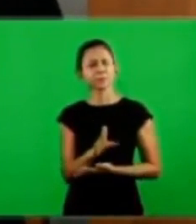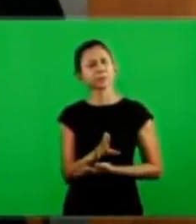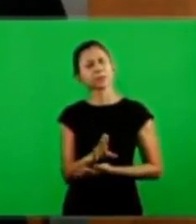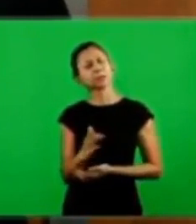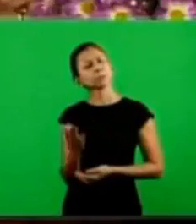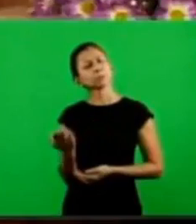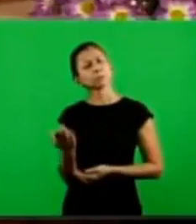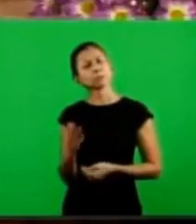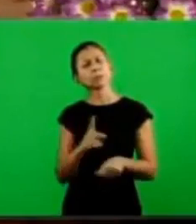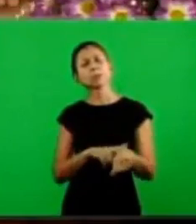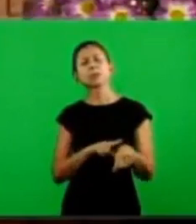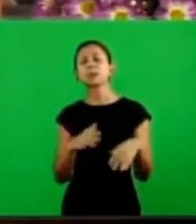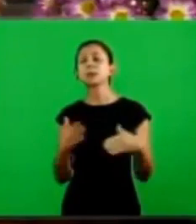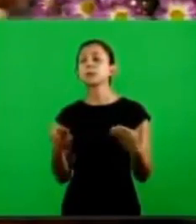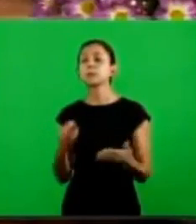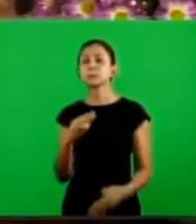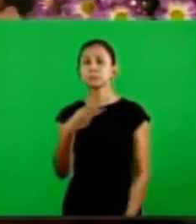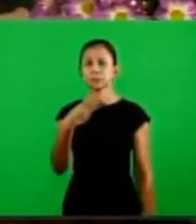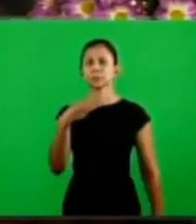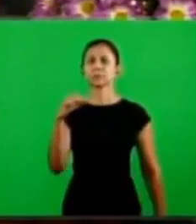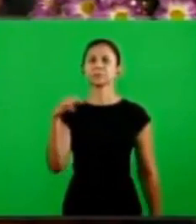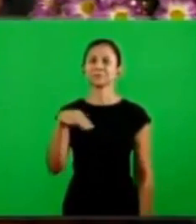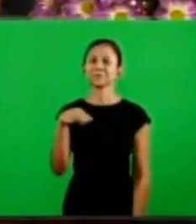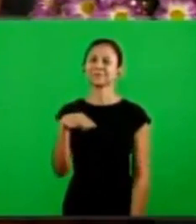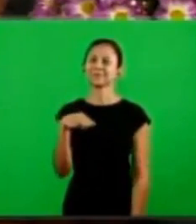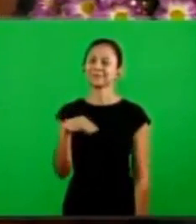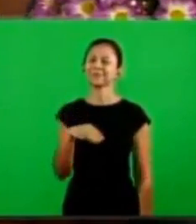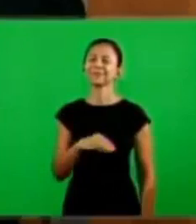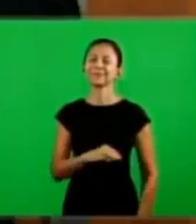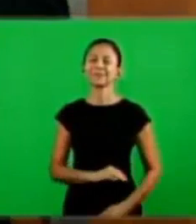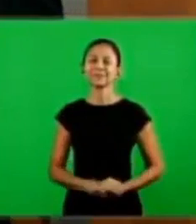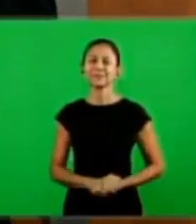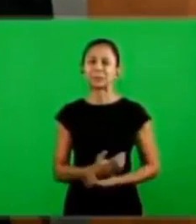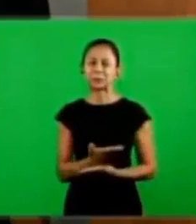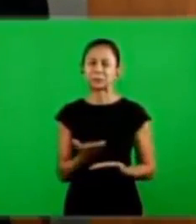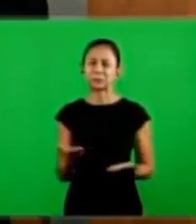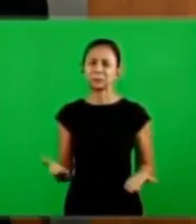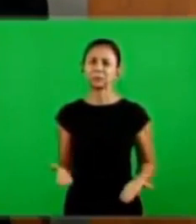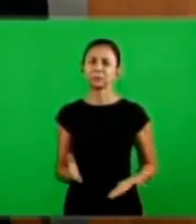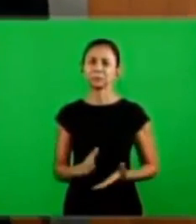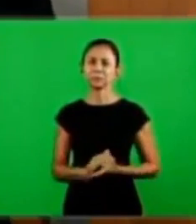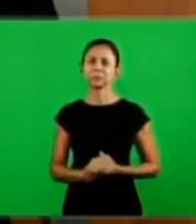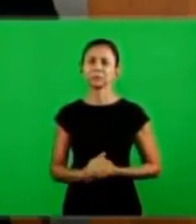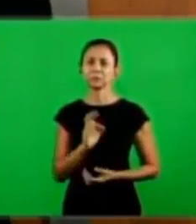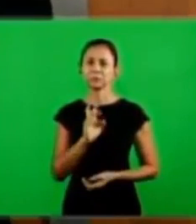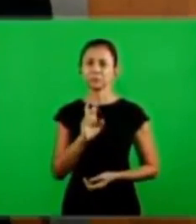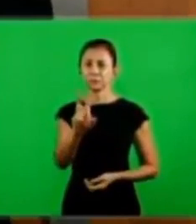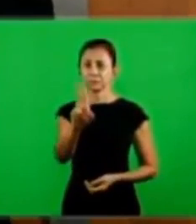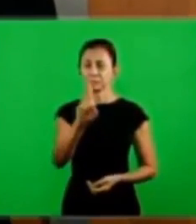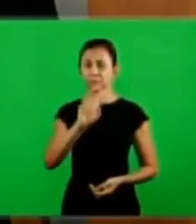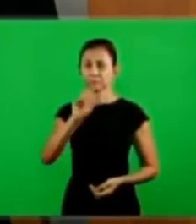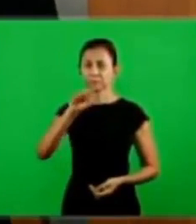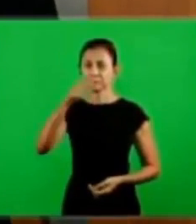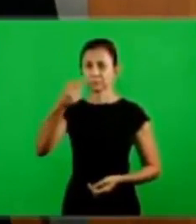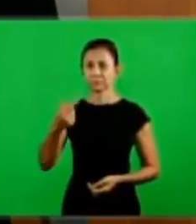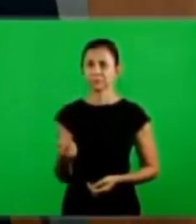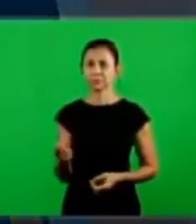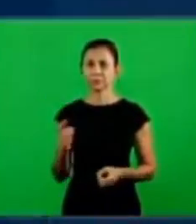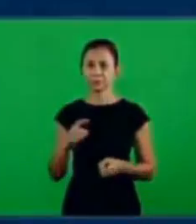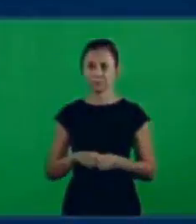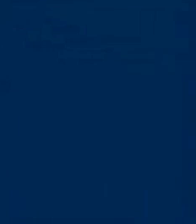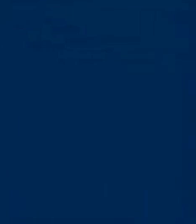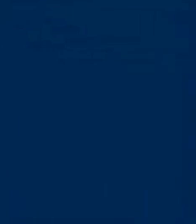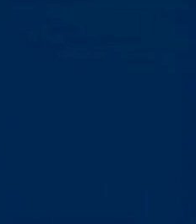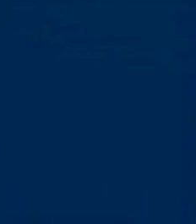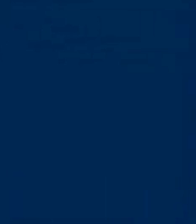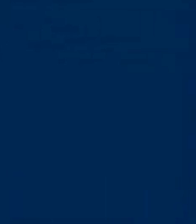So let's read, let's give 3 minutes so you can study and bring the answers. We'll